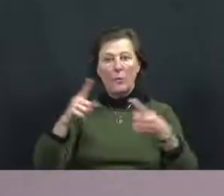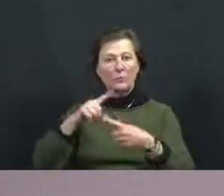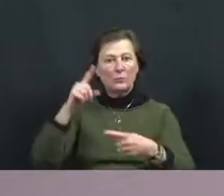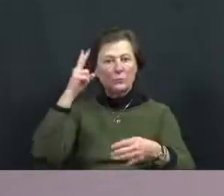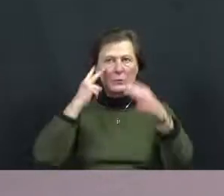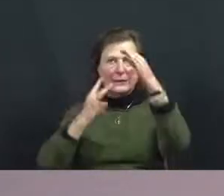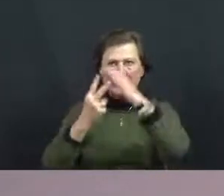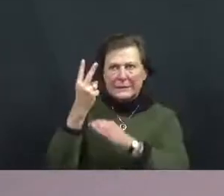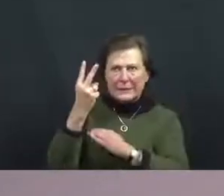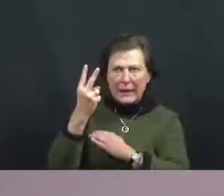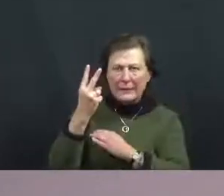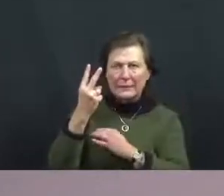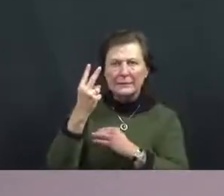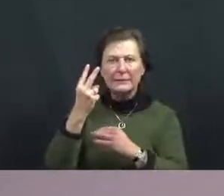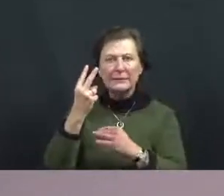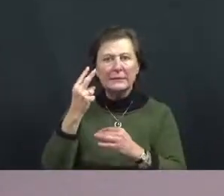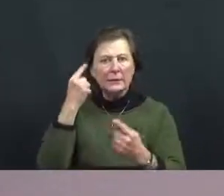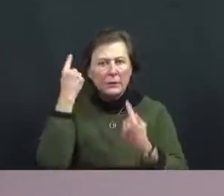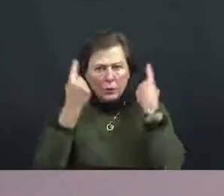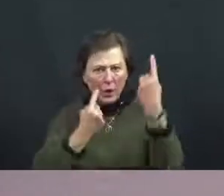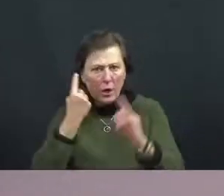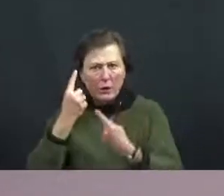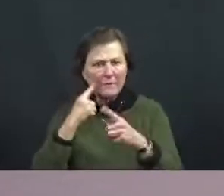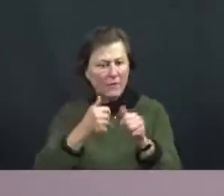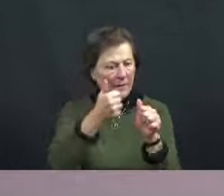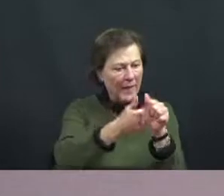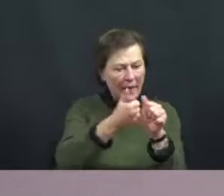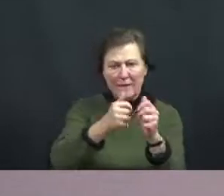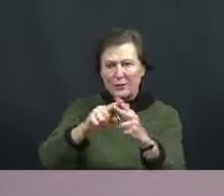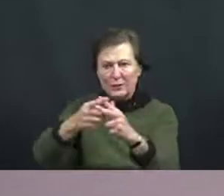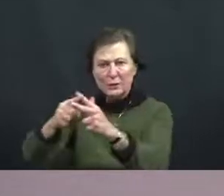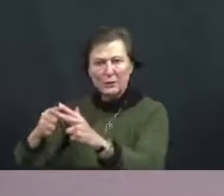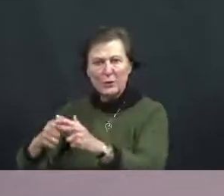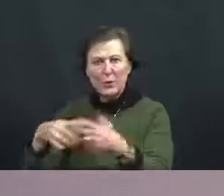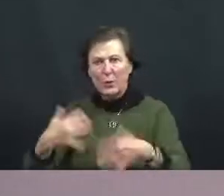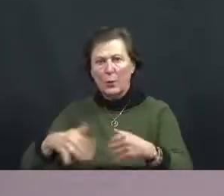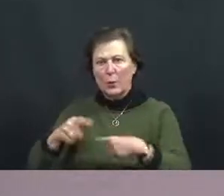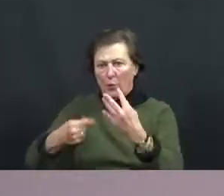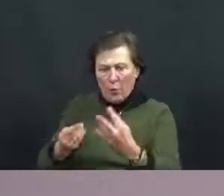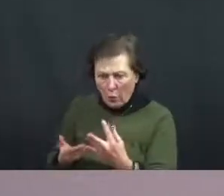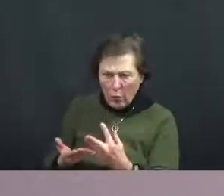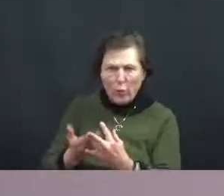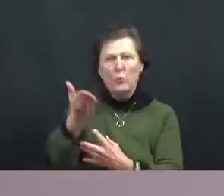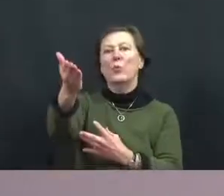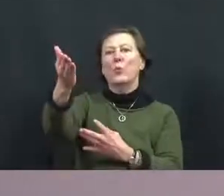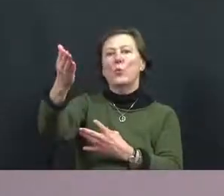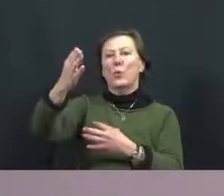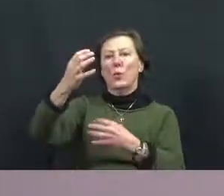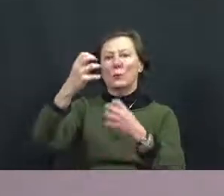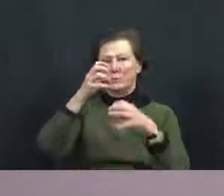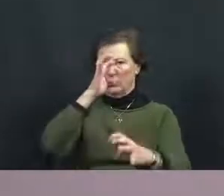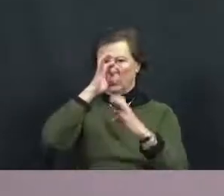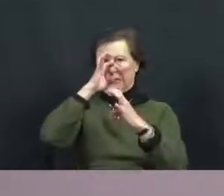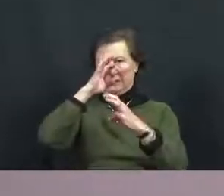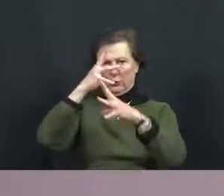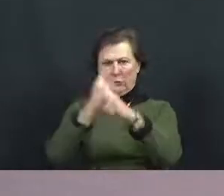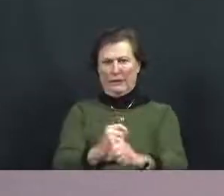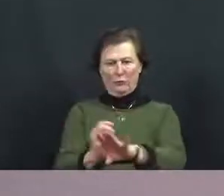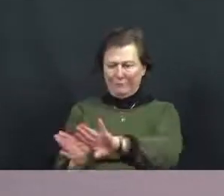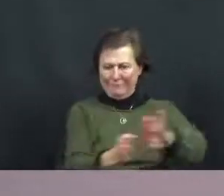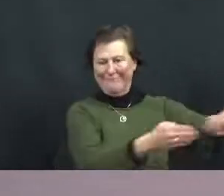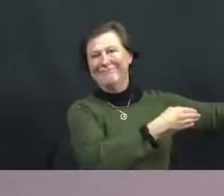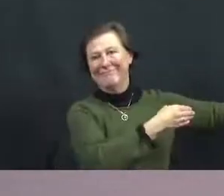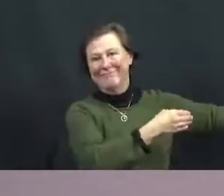and conscience from every source. It bursts through rigid tradition, giving rise